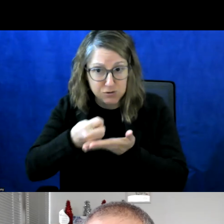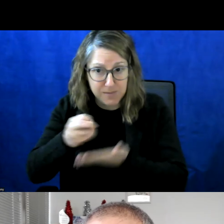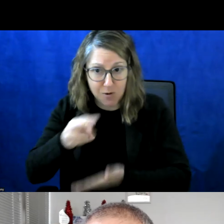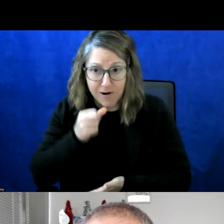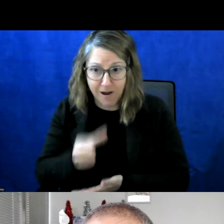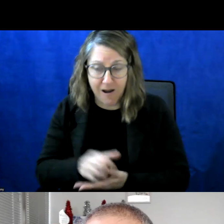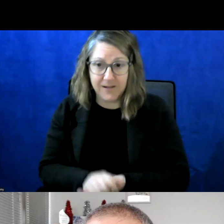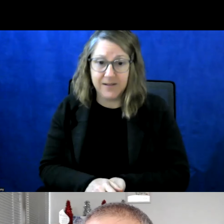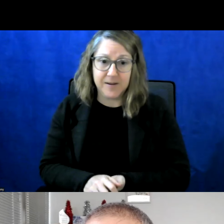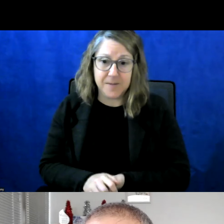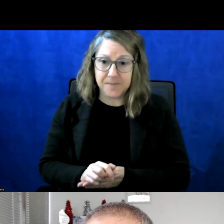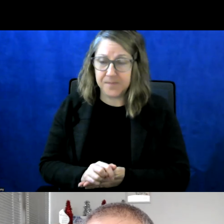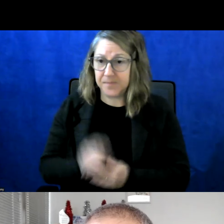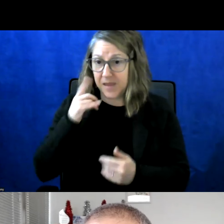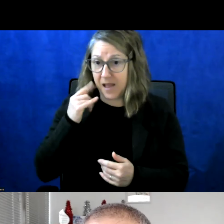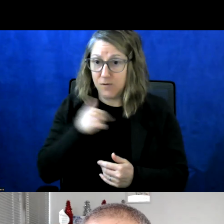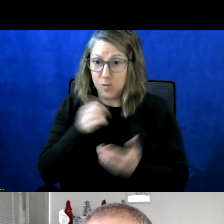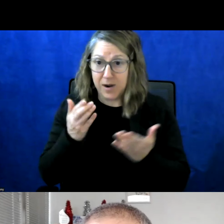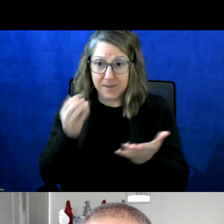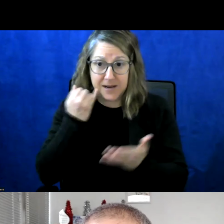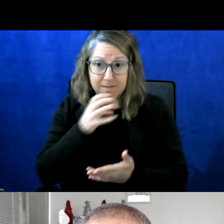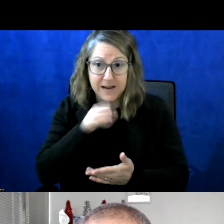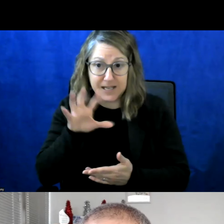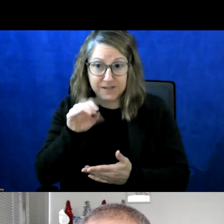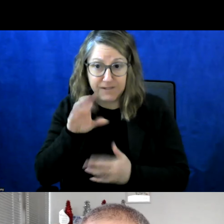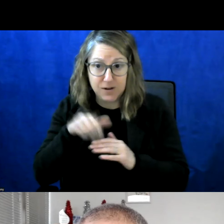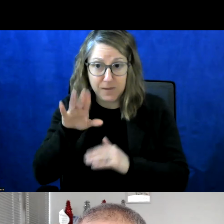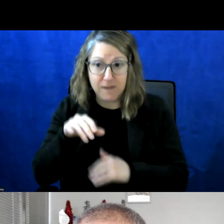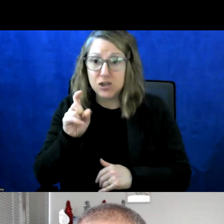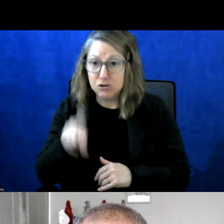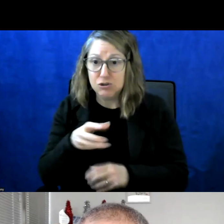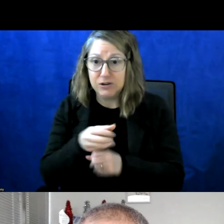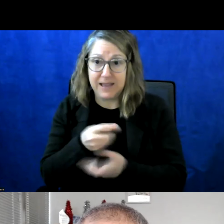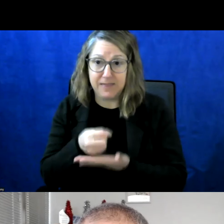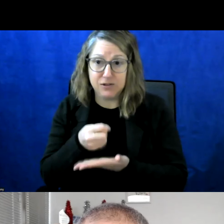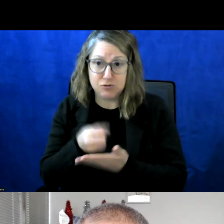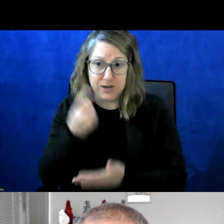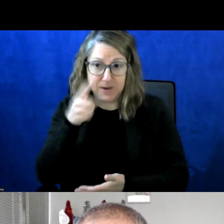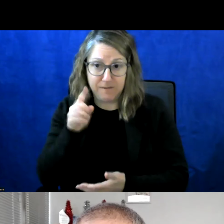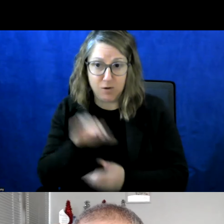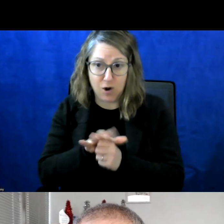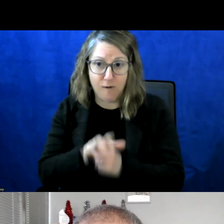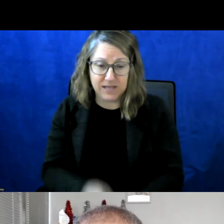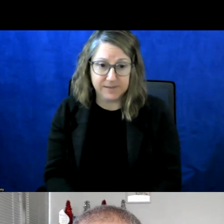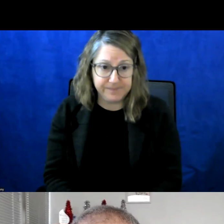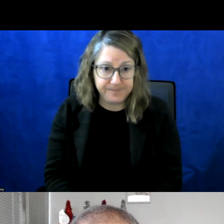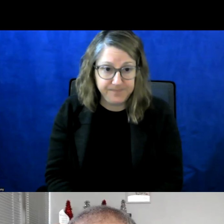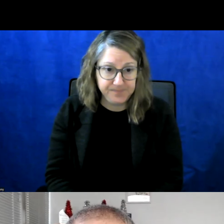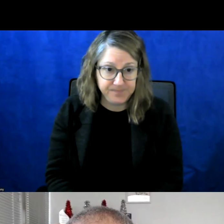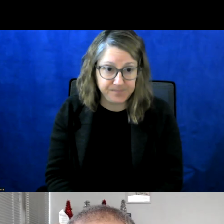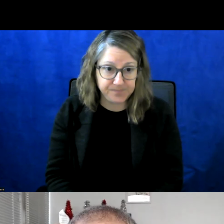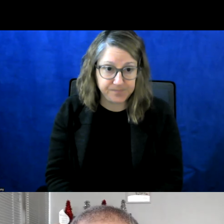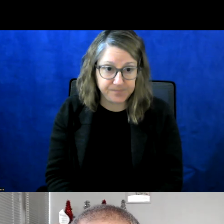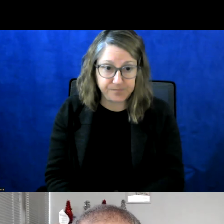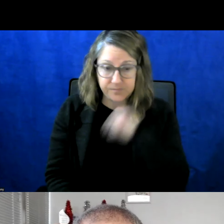California, we recommend if you're 50 years or older, you should absolutely get treated for COVID. And of course, if you